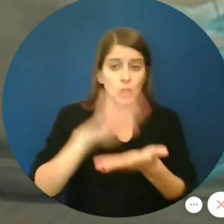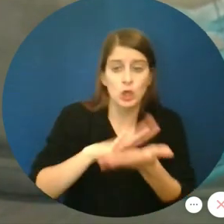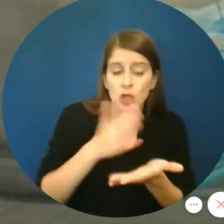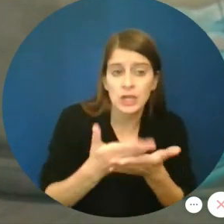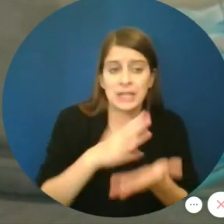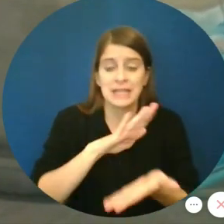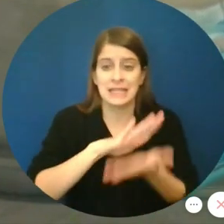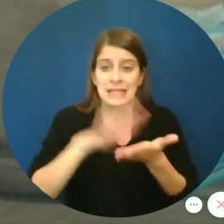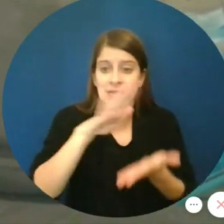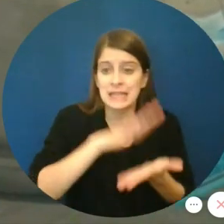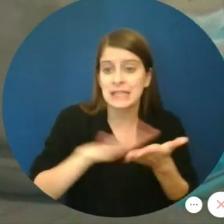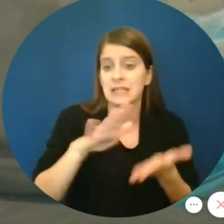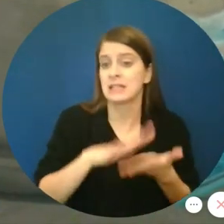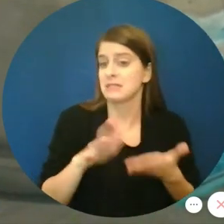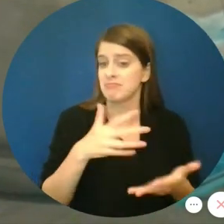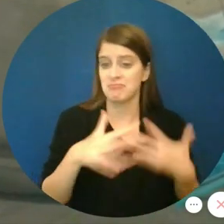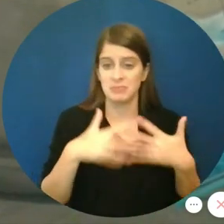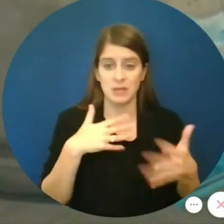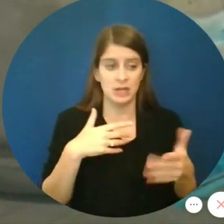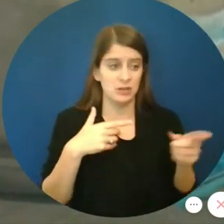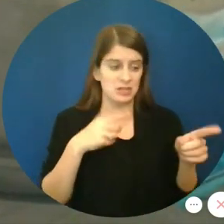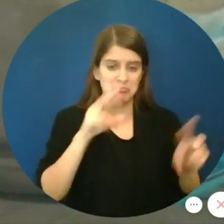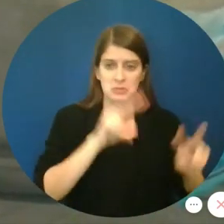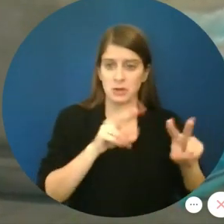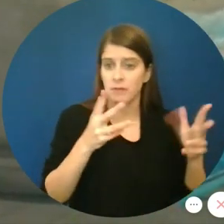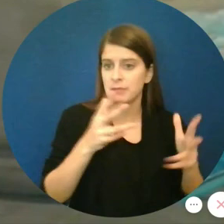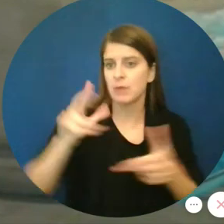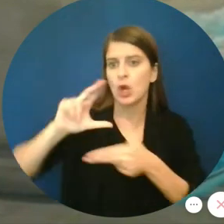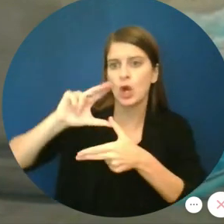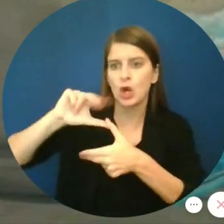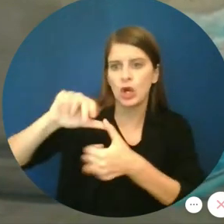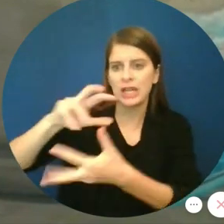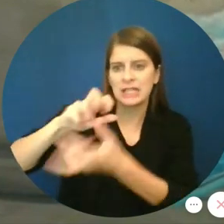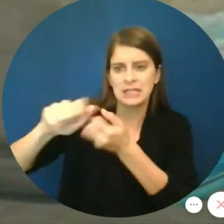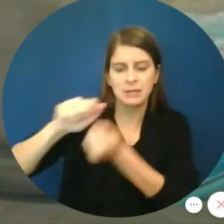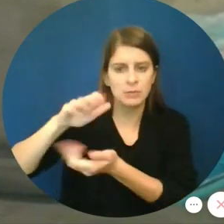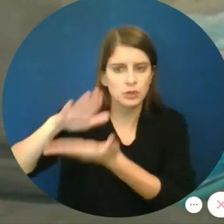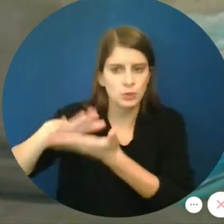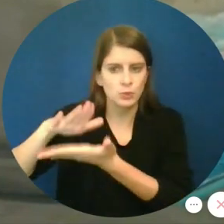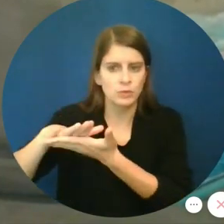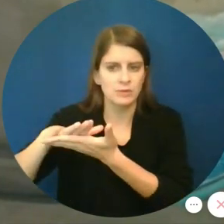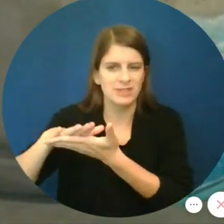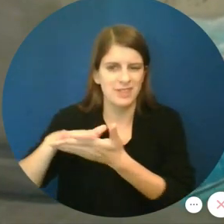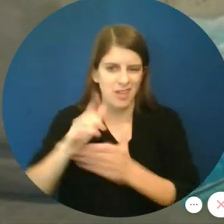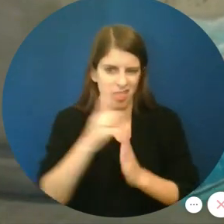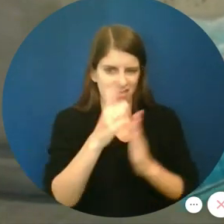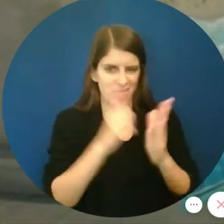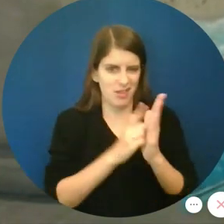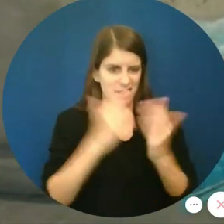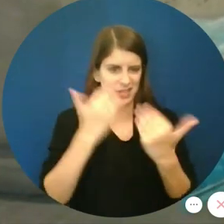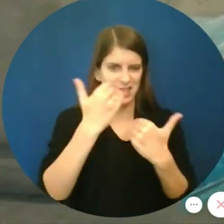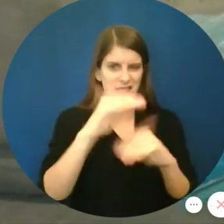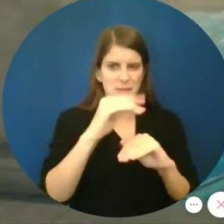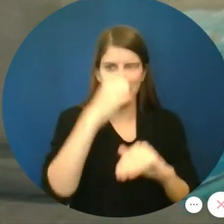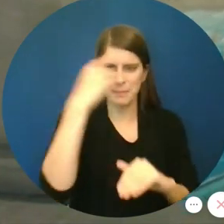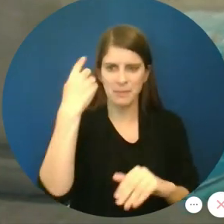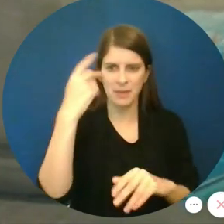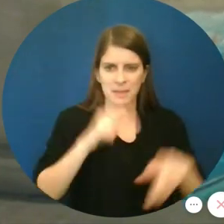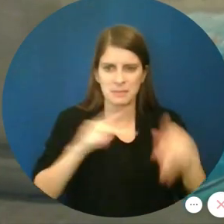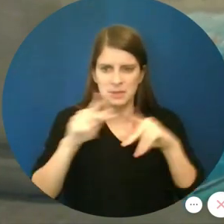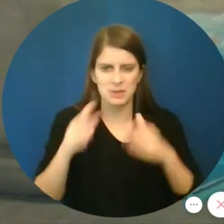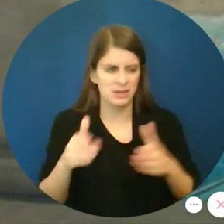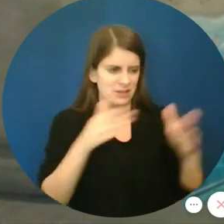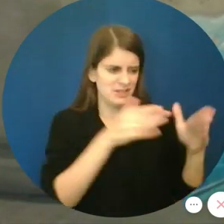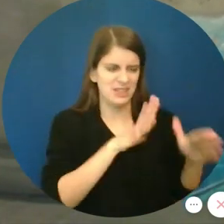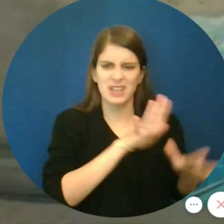He observed how a hurricane damaged their school, how tougher segregation laws restricted African Americans, and how